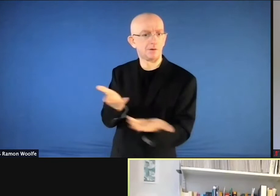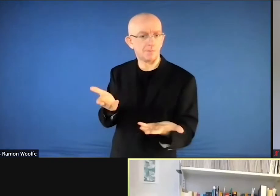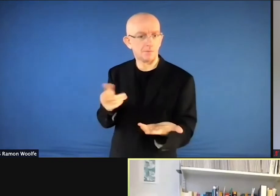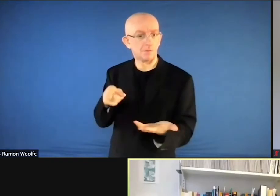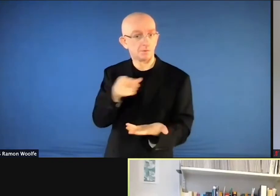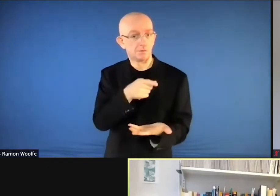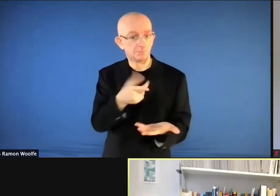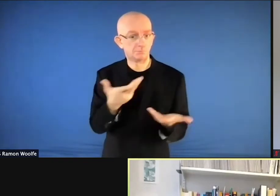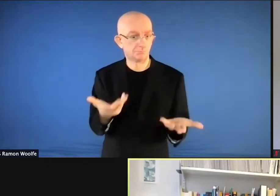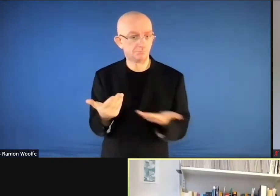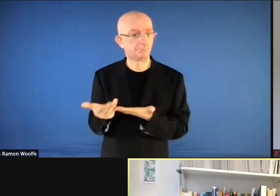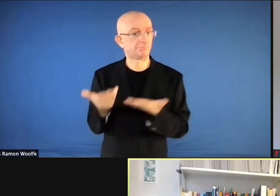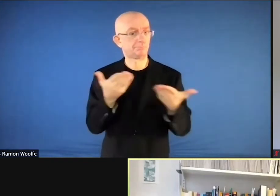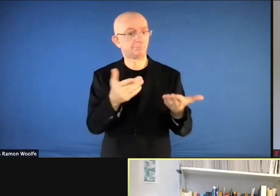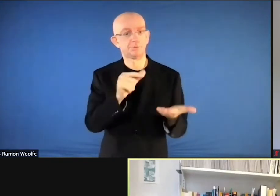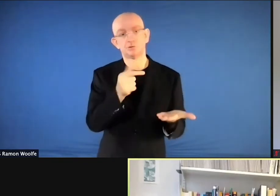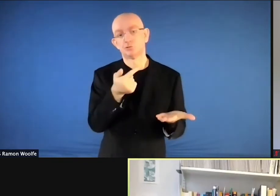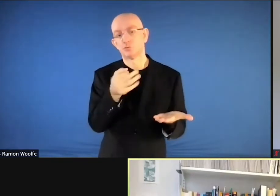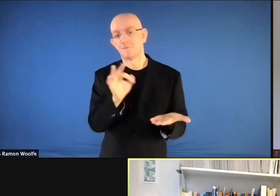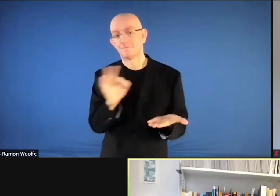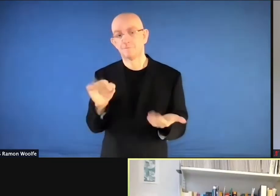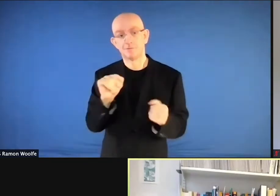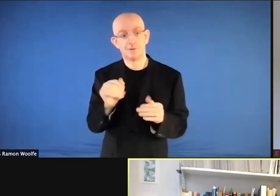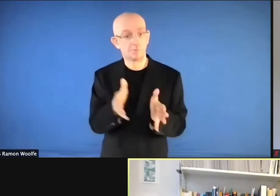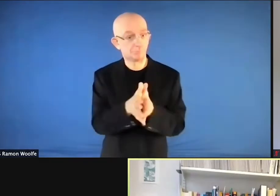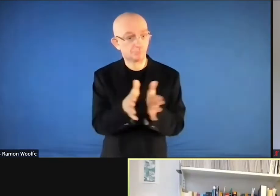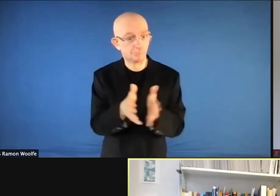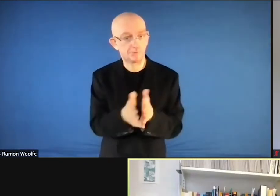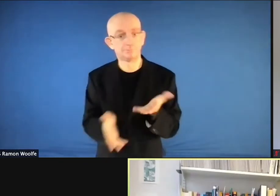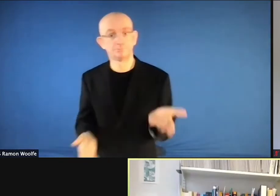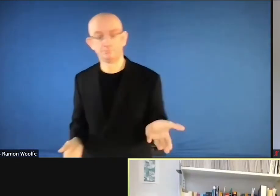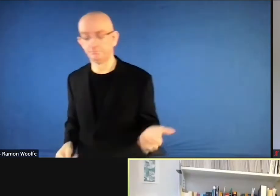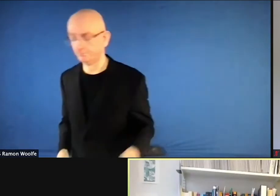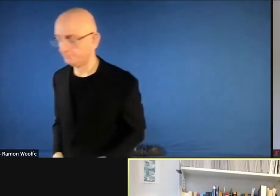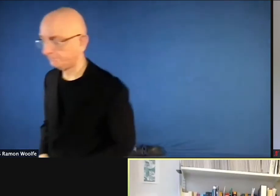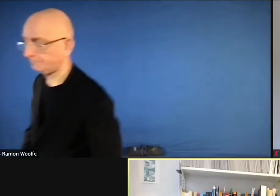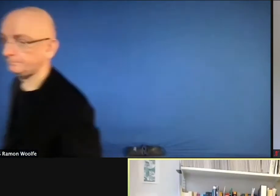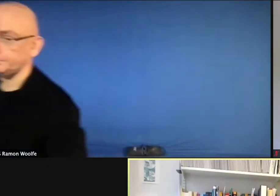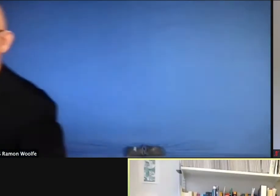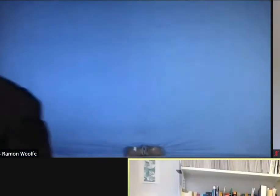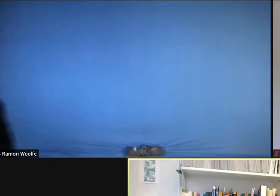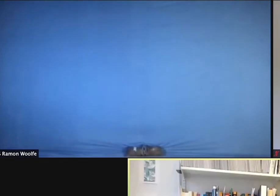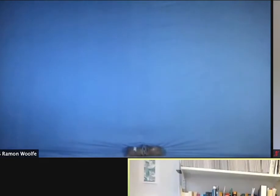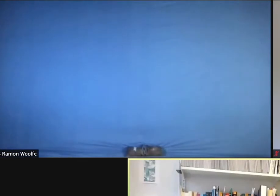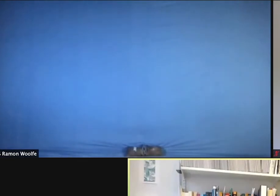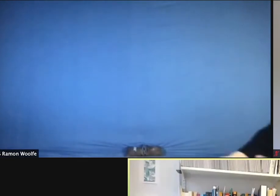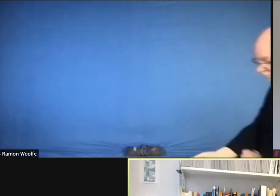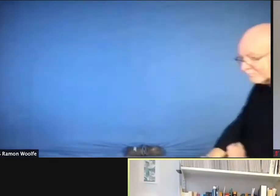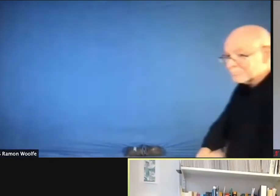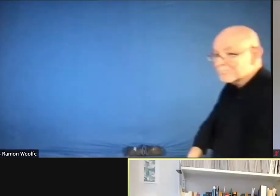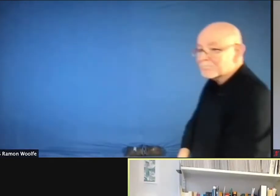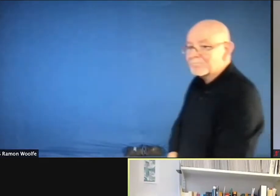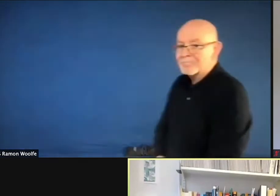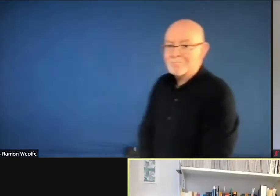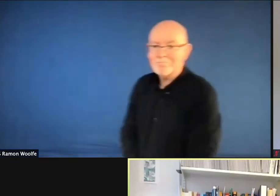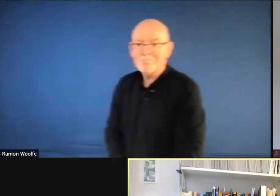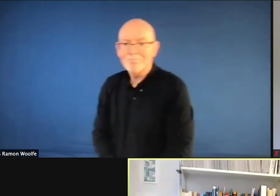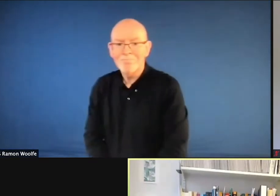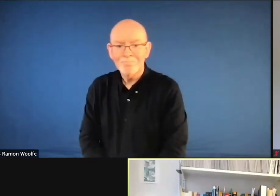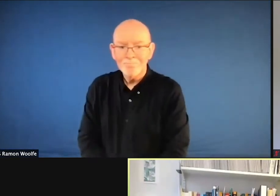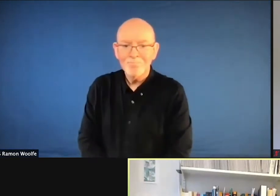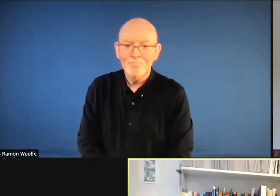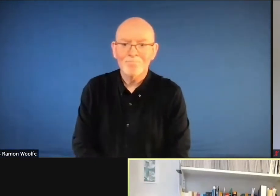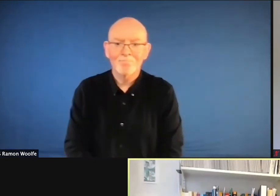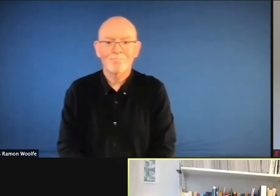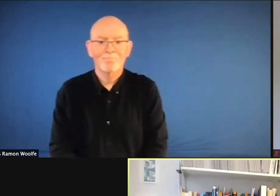this code of ethics to be spelt out quite so fully and clearly. So yes, we have to accept, and I